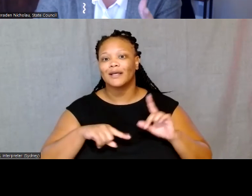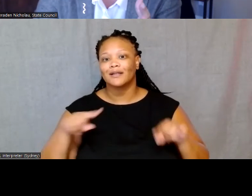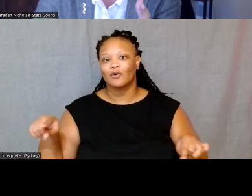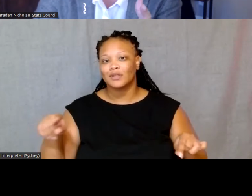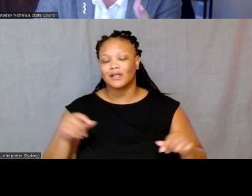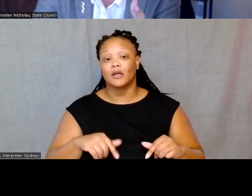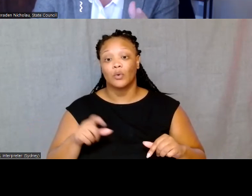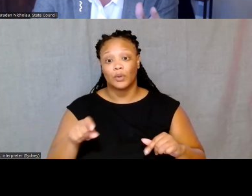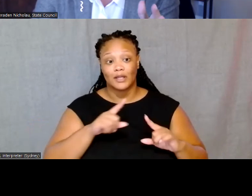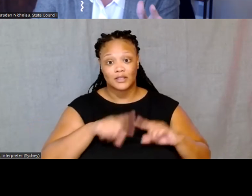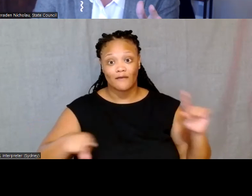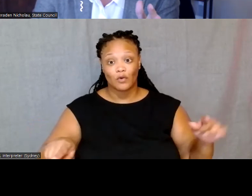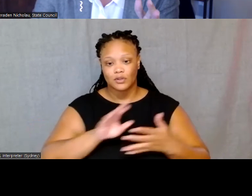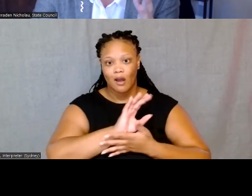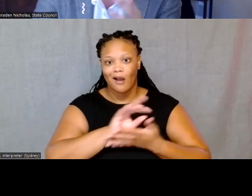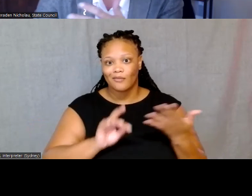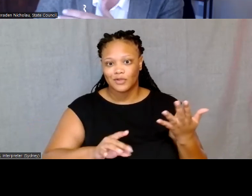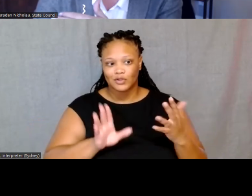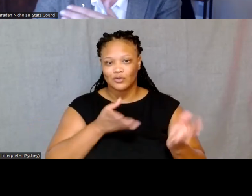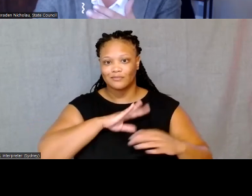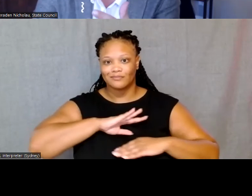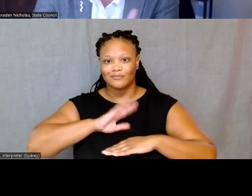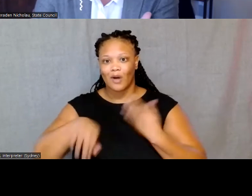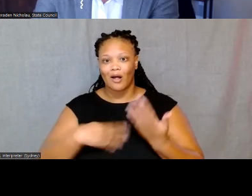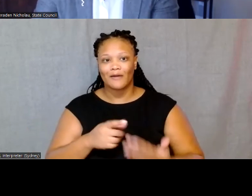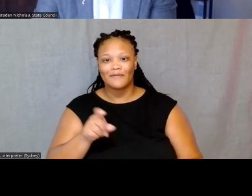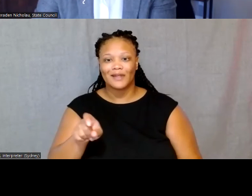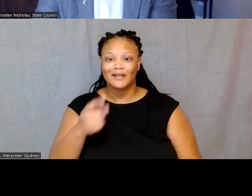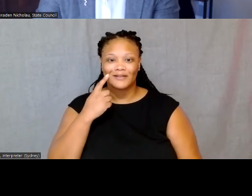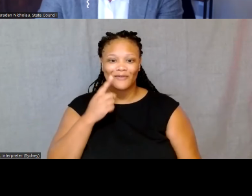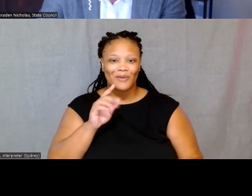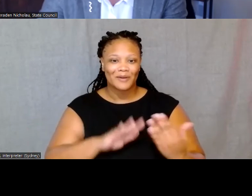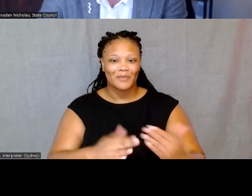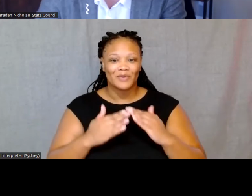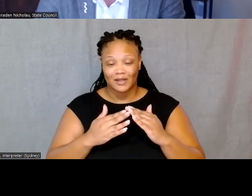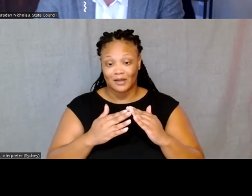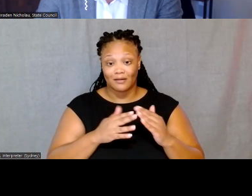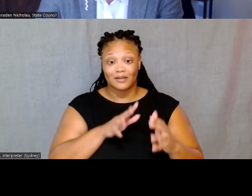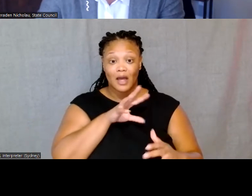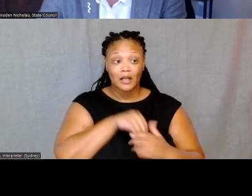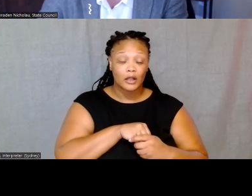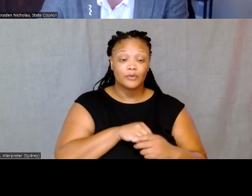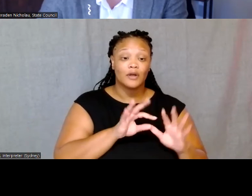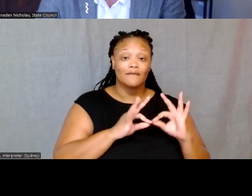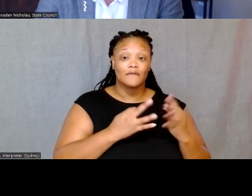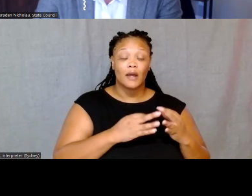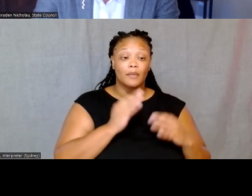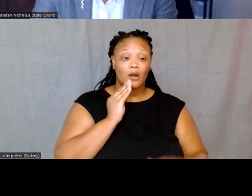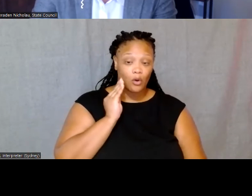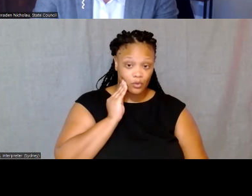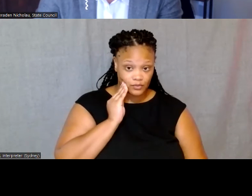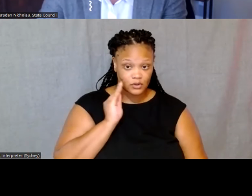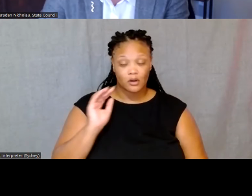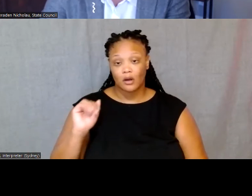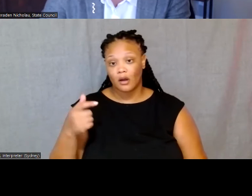needs of the community. So that covers all kinds of types of housing, including family homes and apartments